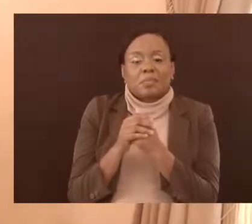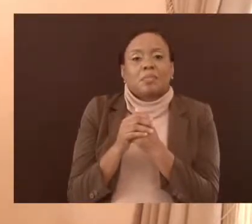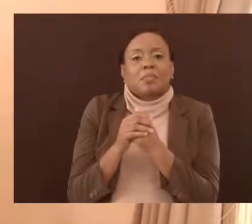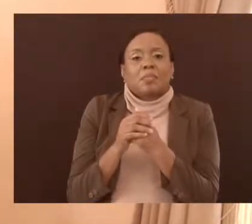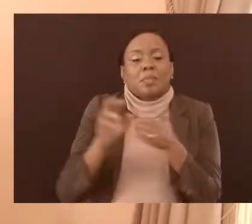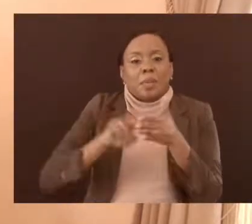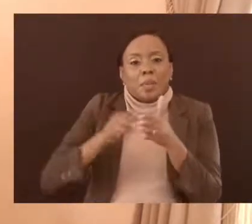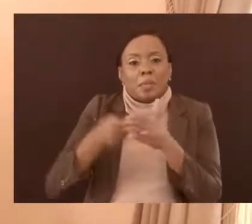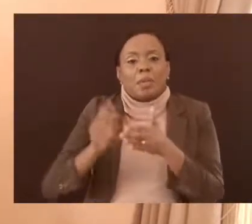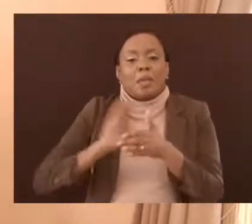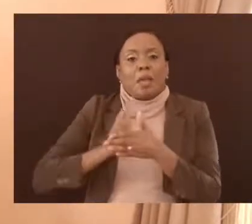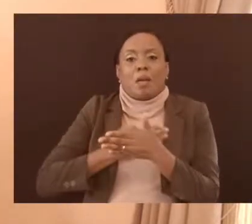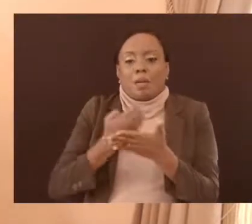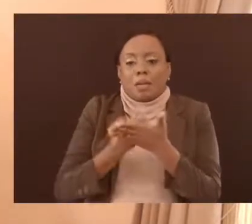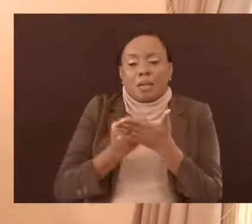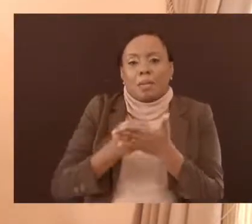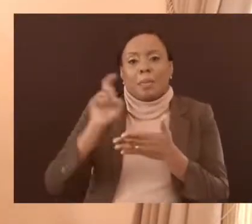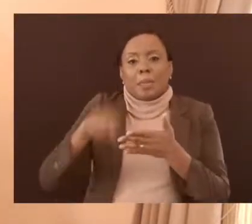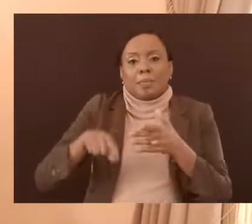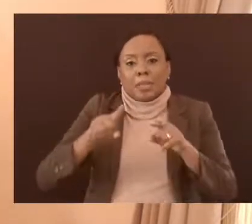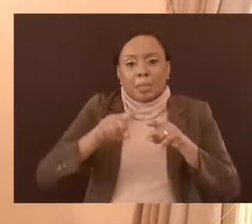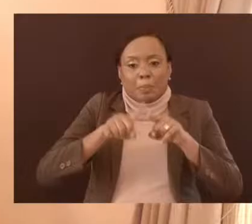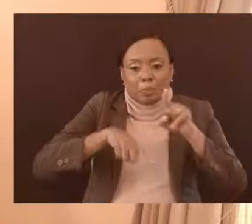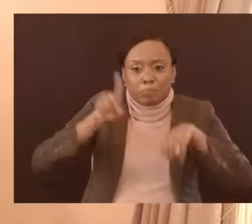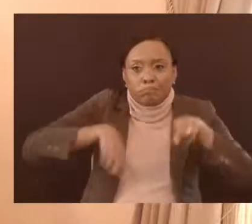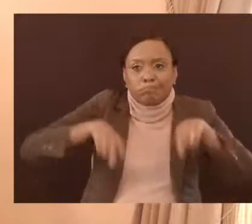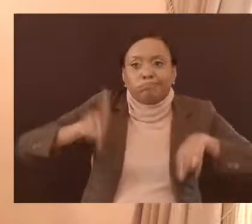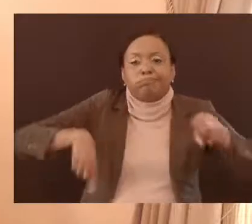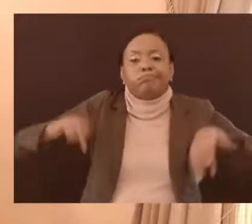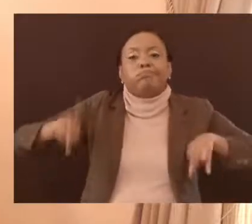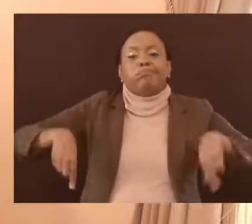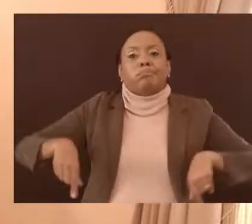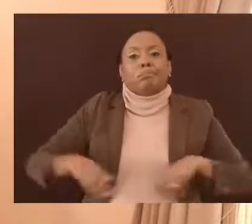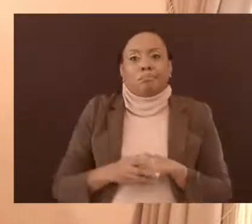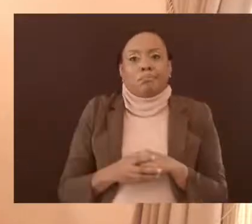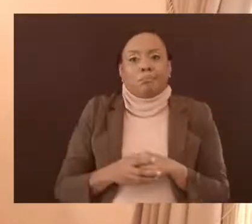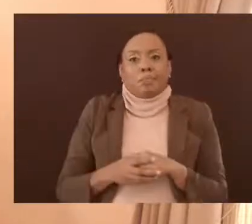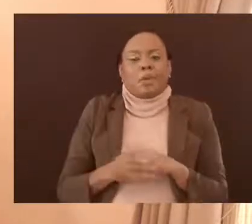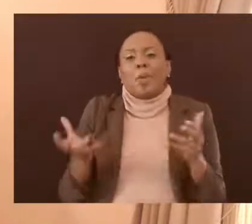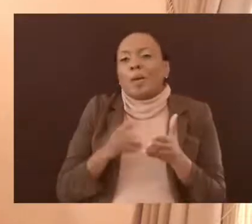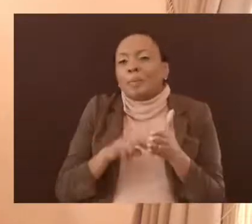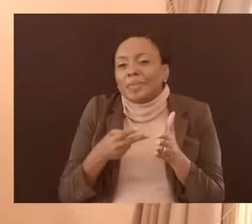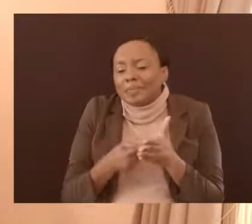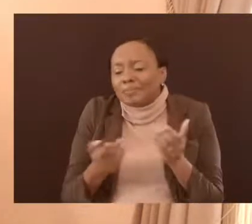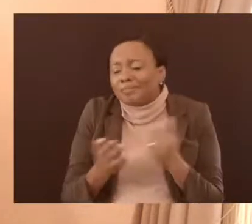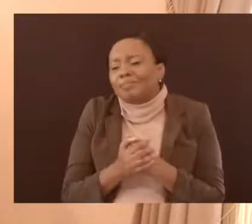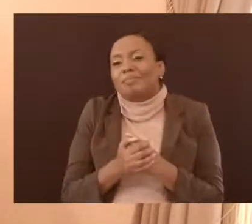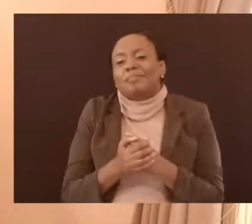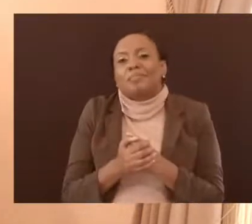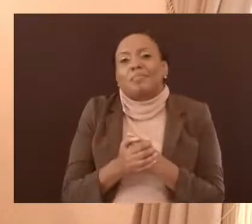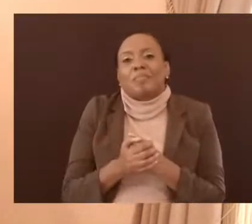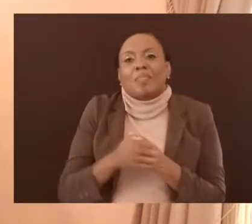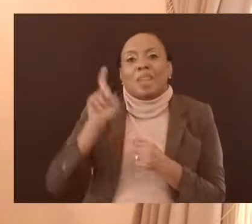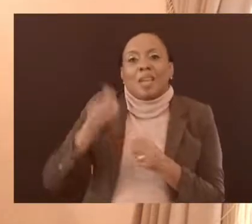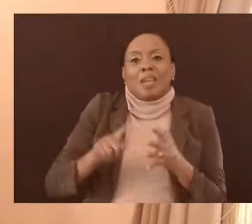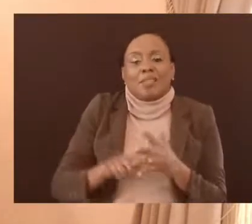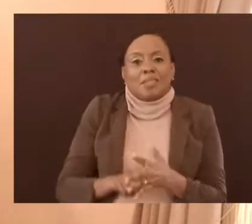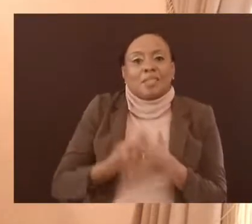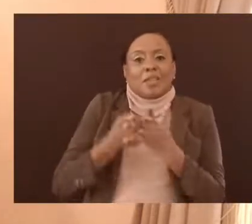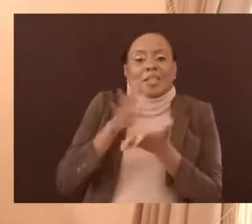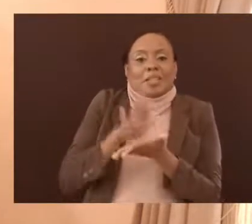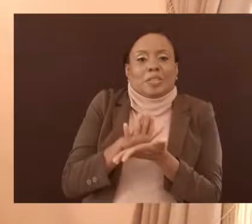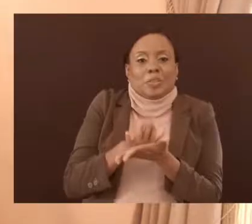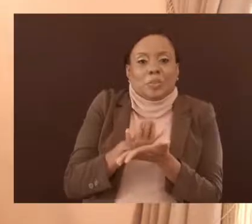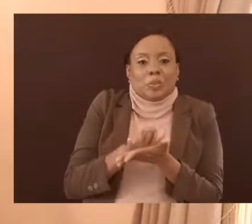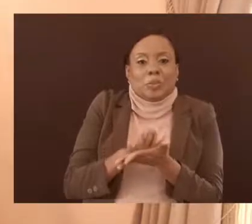diversify our economy. And to diversify the economy is something that we have to start at the level